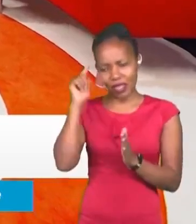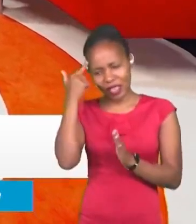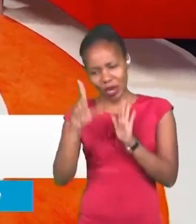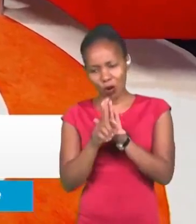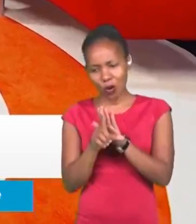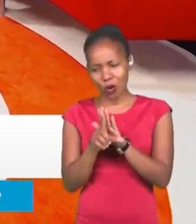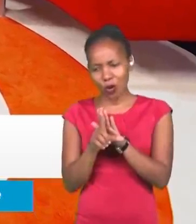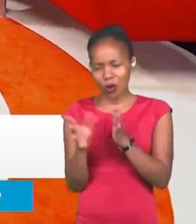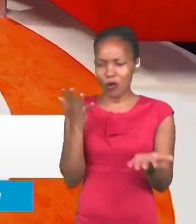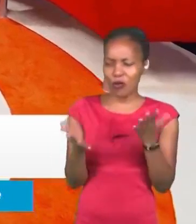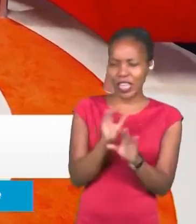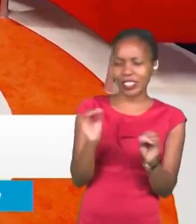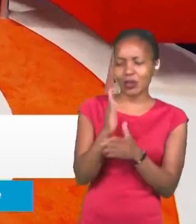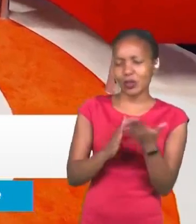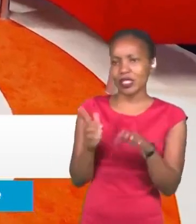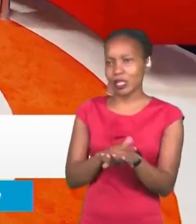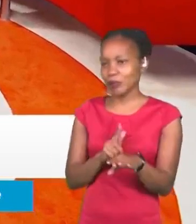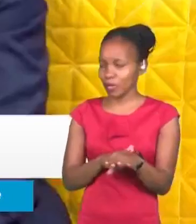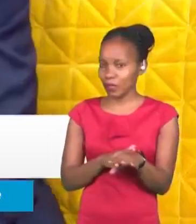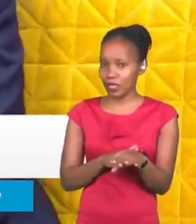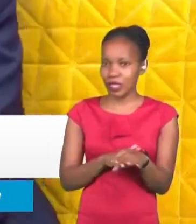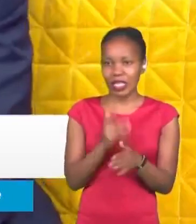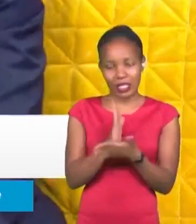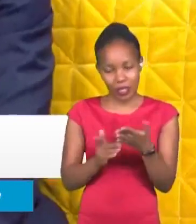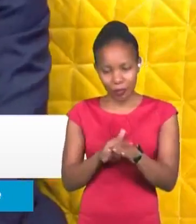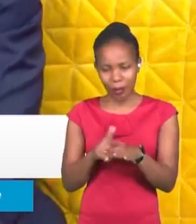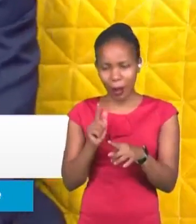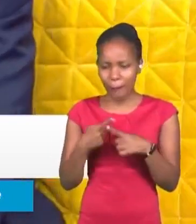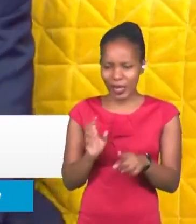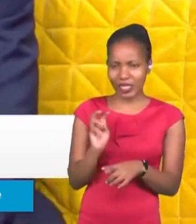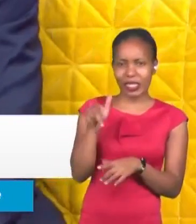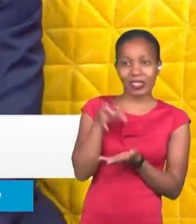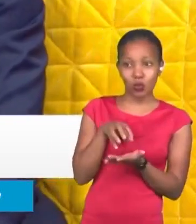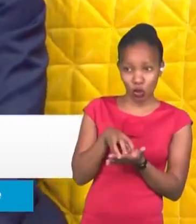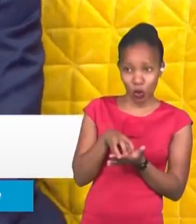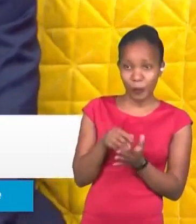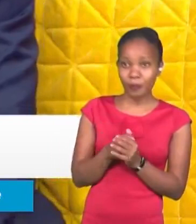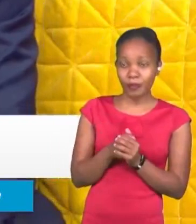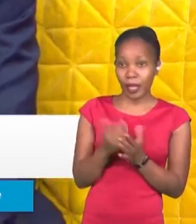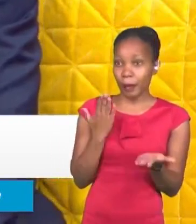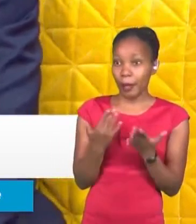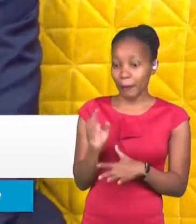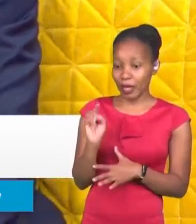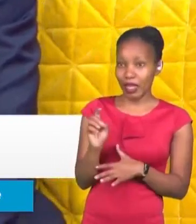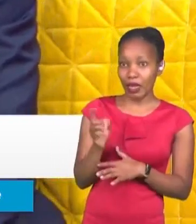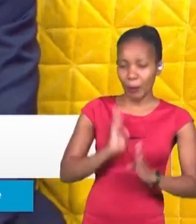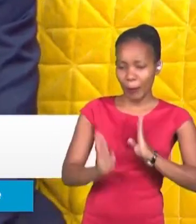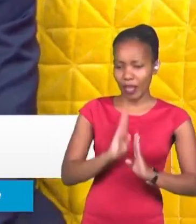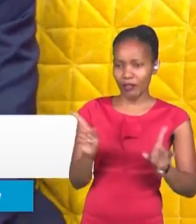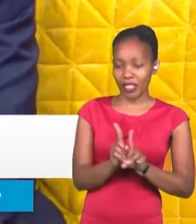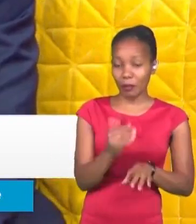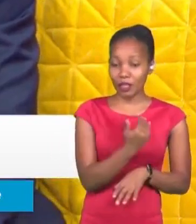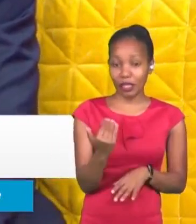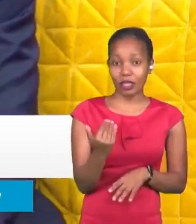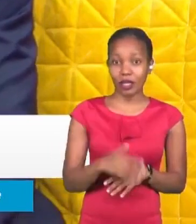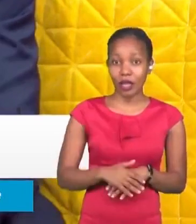also sometimes. I'll have to distance myself sometimes. But look at this situation. Do they need now to behave like kids? Because